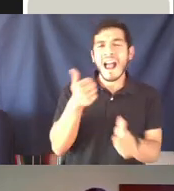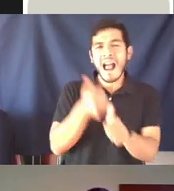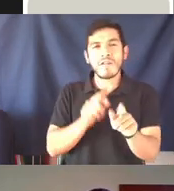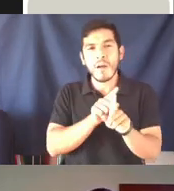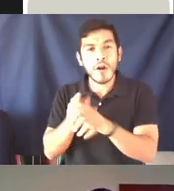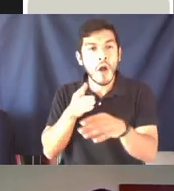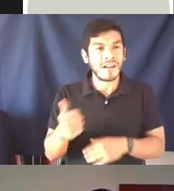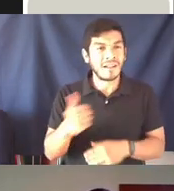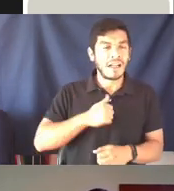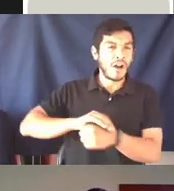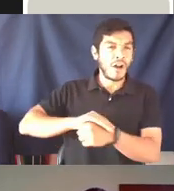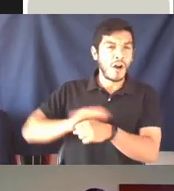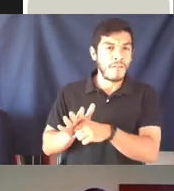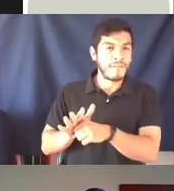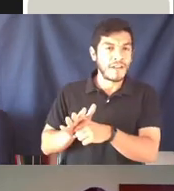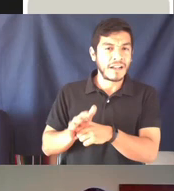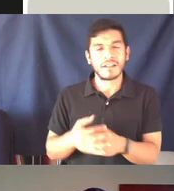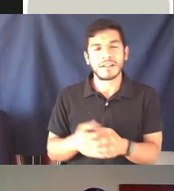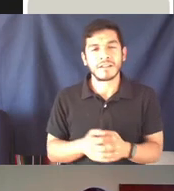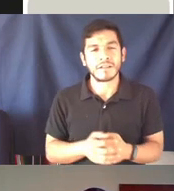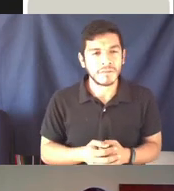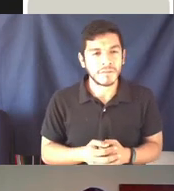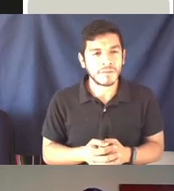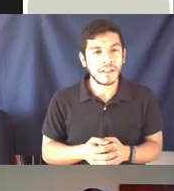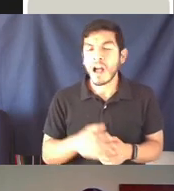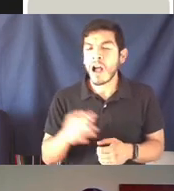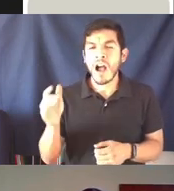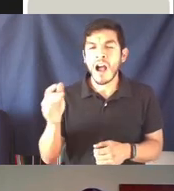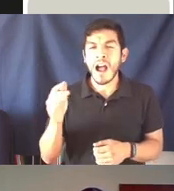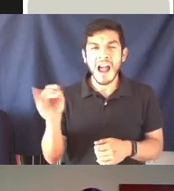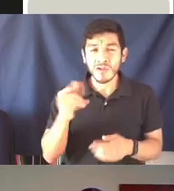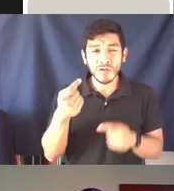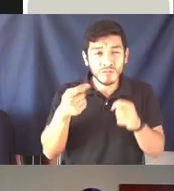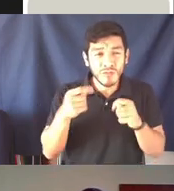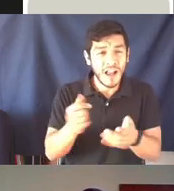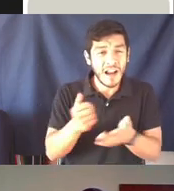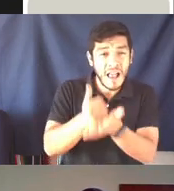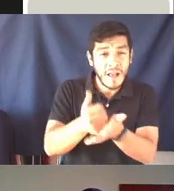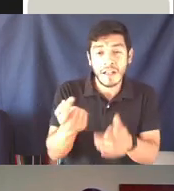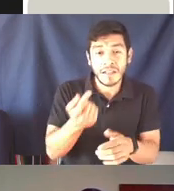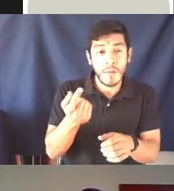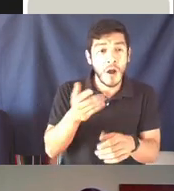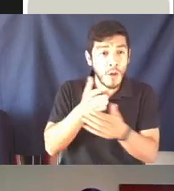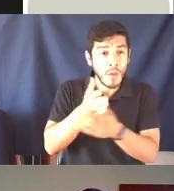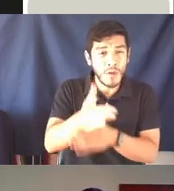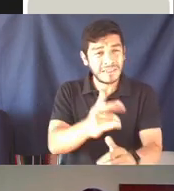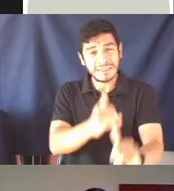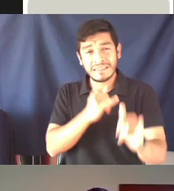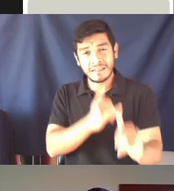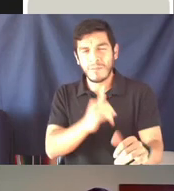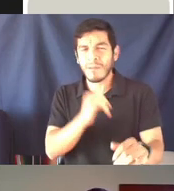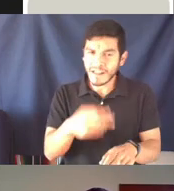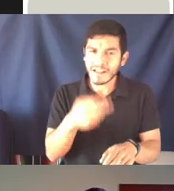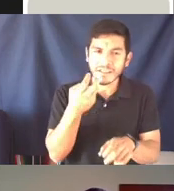help someone else go through it. And I think for many mentors, that's been a tough, line to walk.